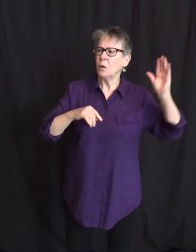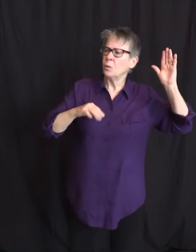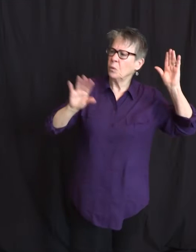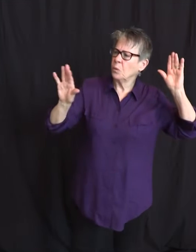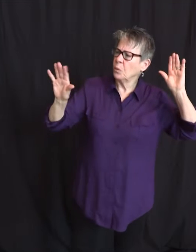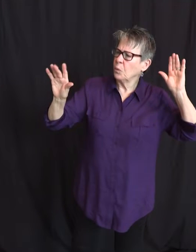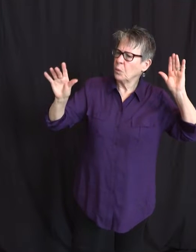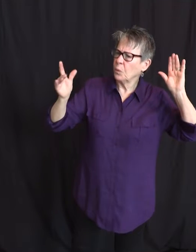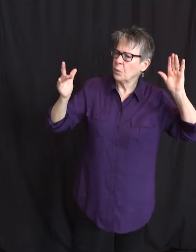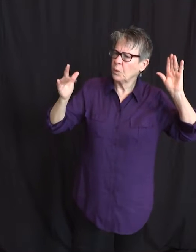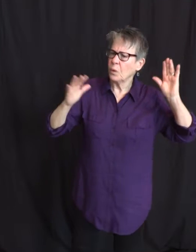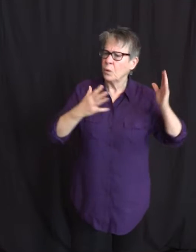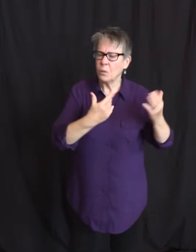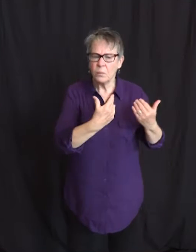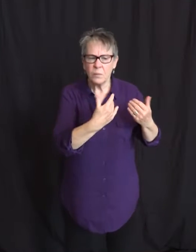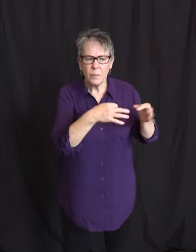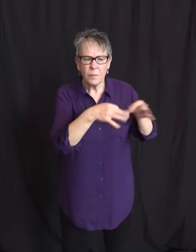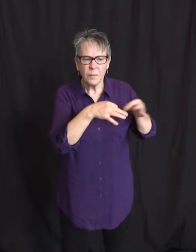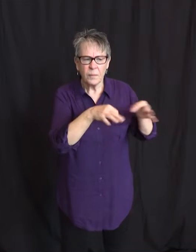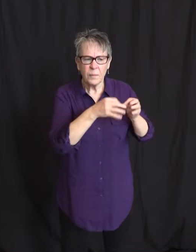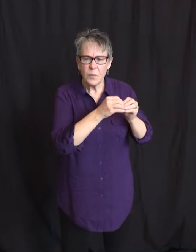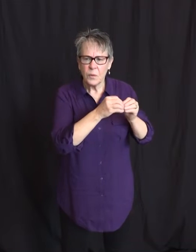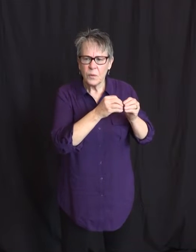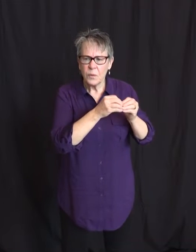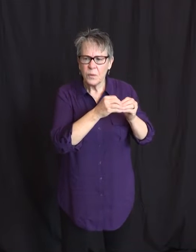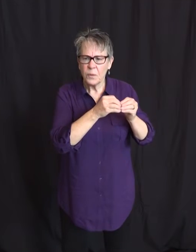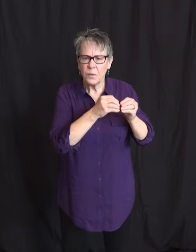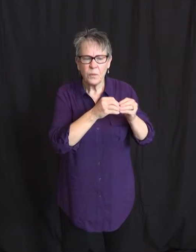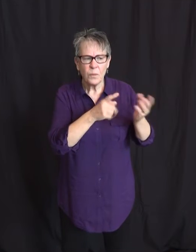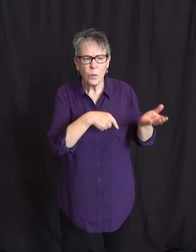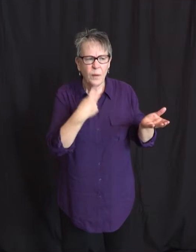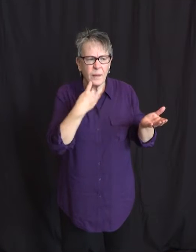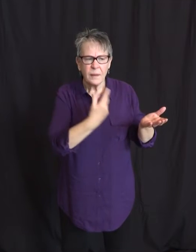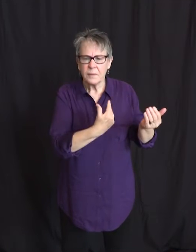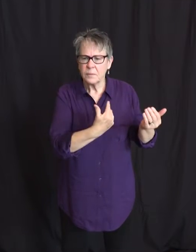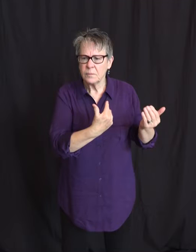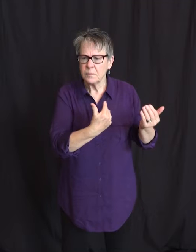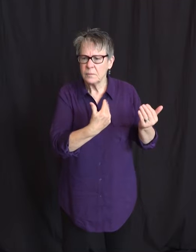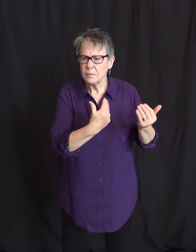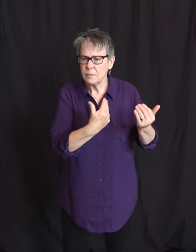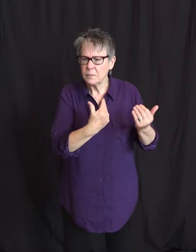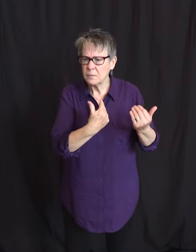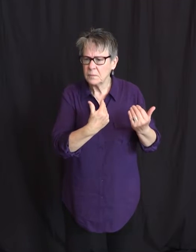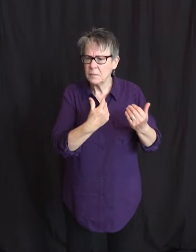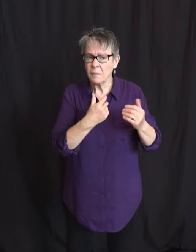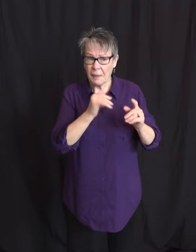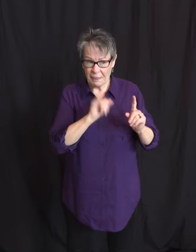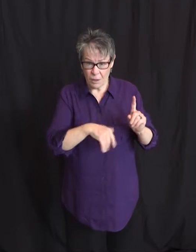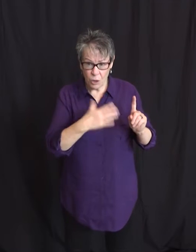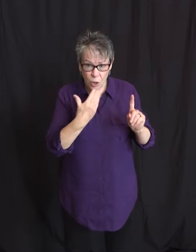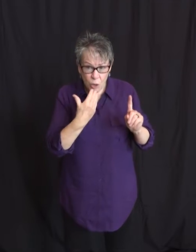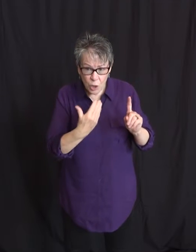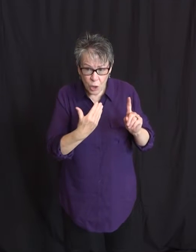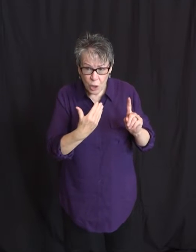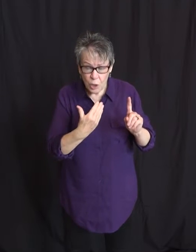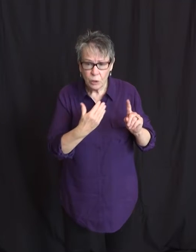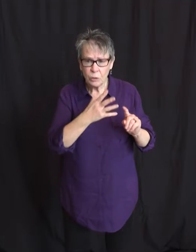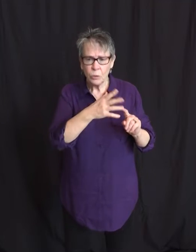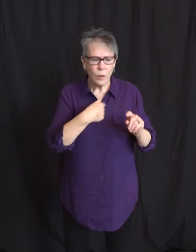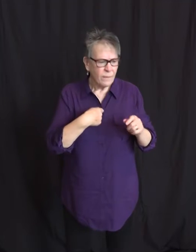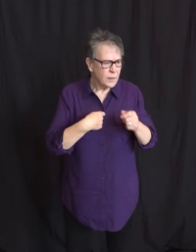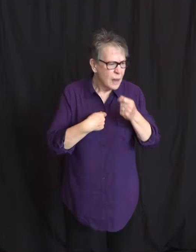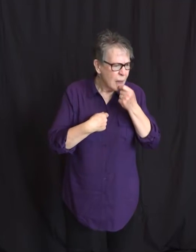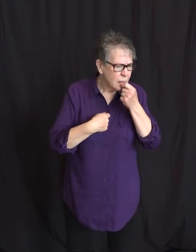on that particular trend, which I assume is a positive one. Ed, do you have a mic on you or not? You